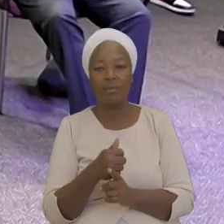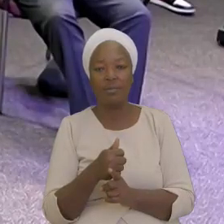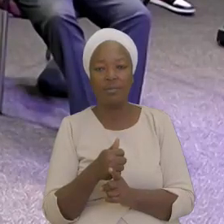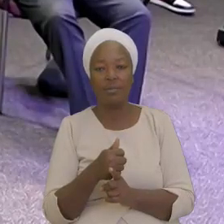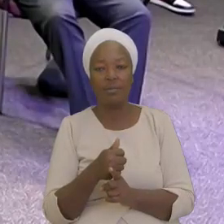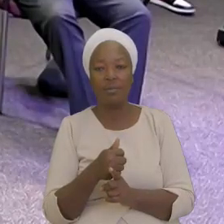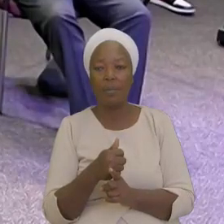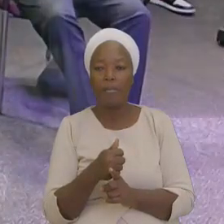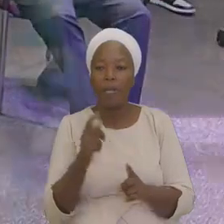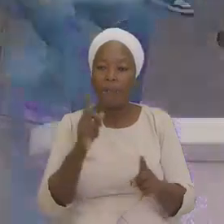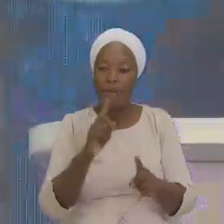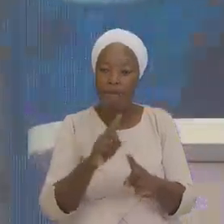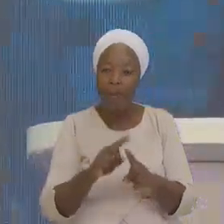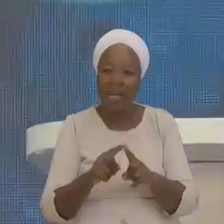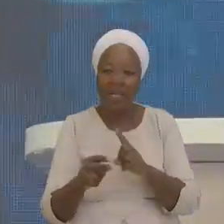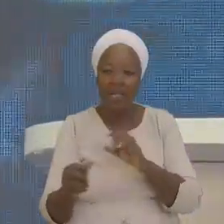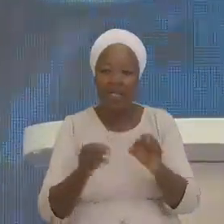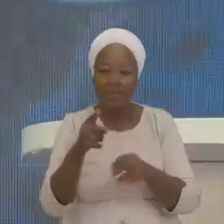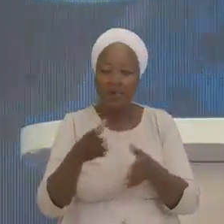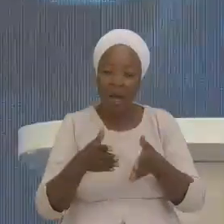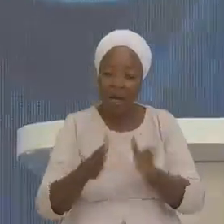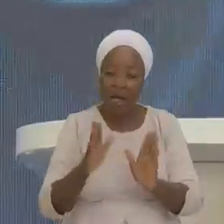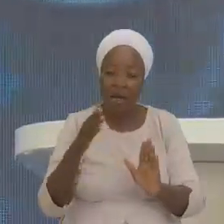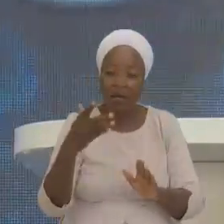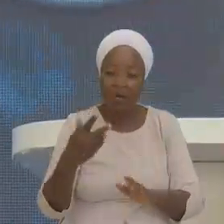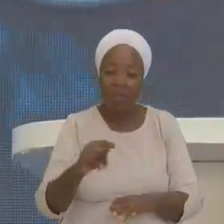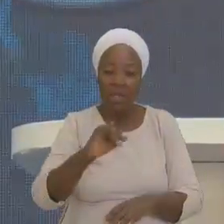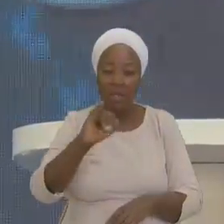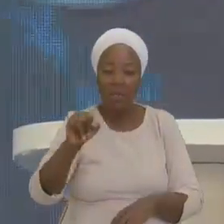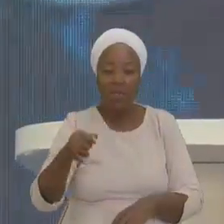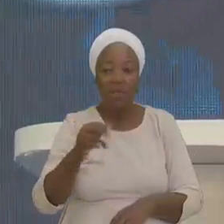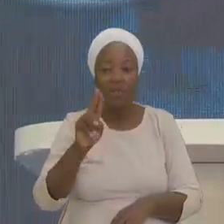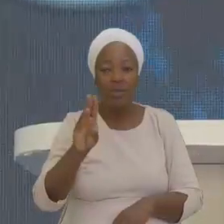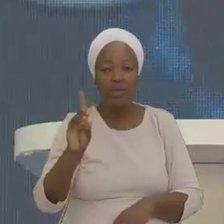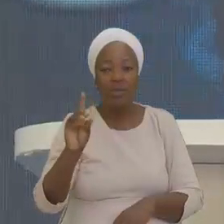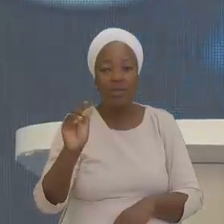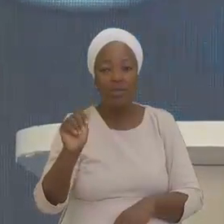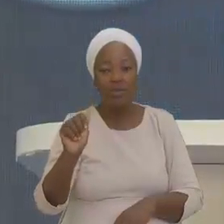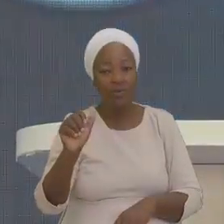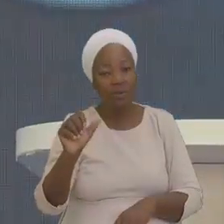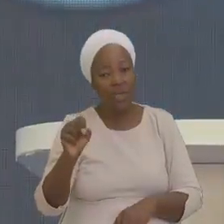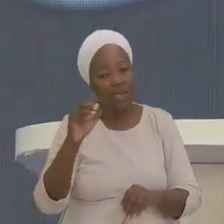But if you allow the Judas inside that same temple,